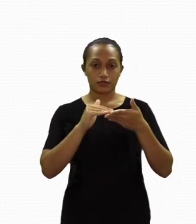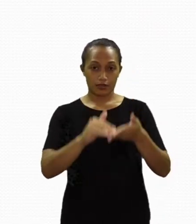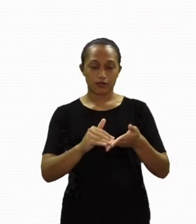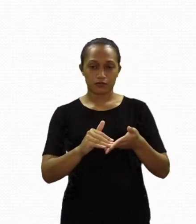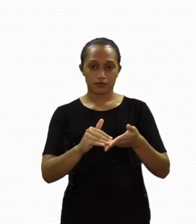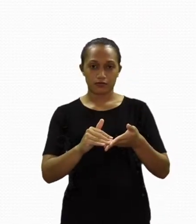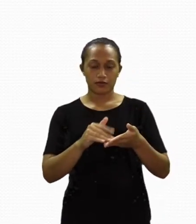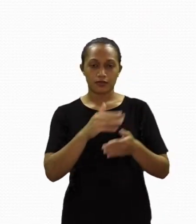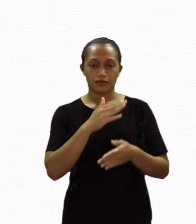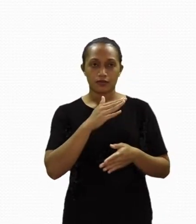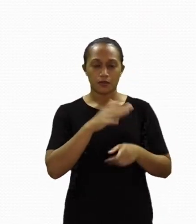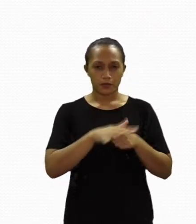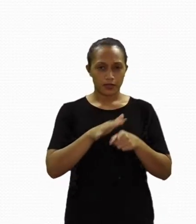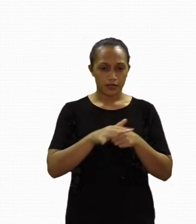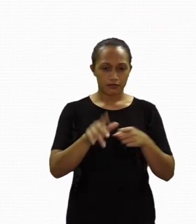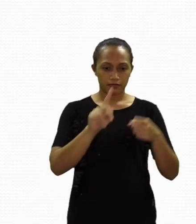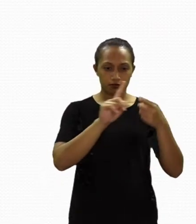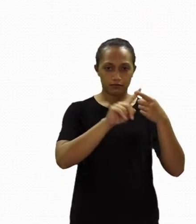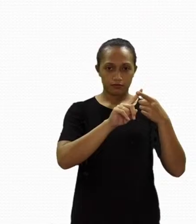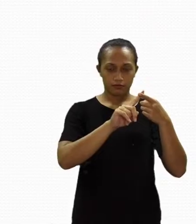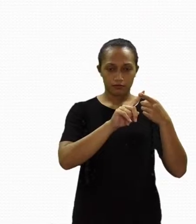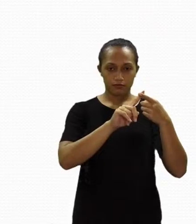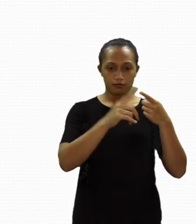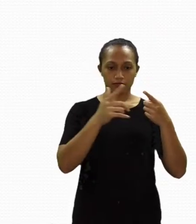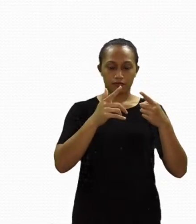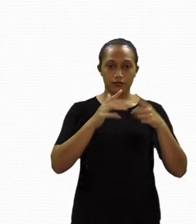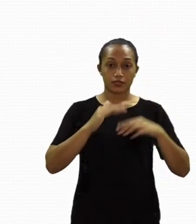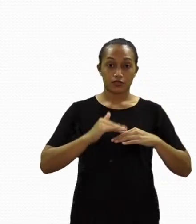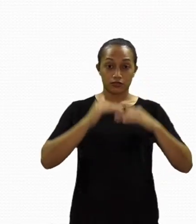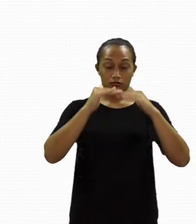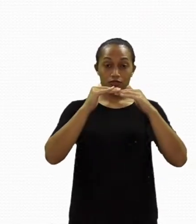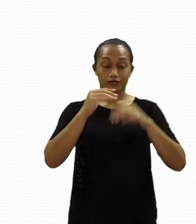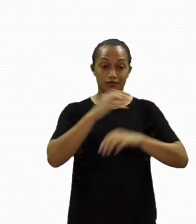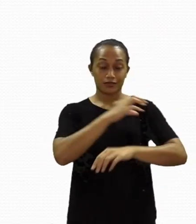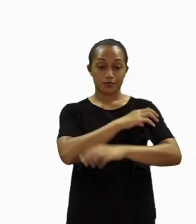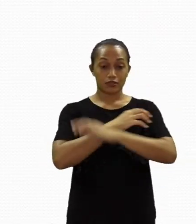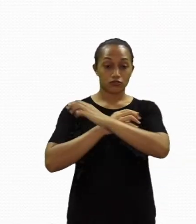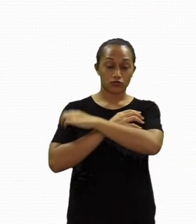blood? A. Increase muscle blood flow.